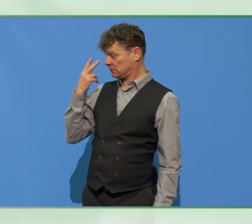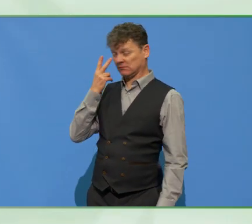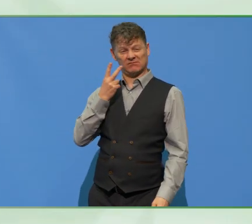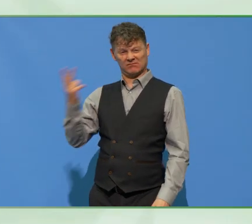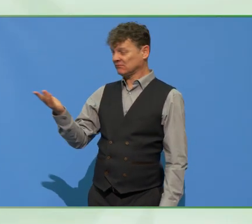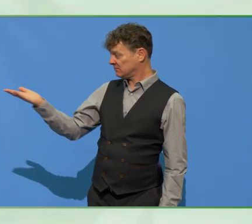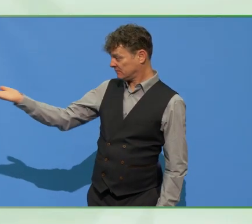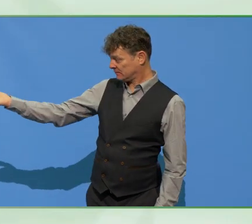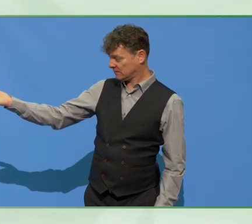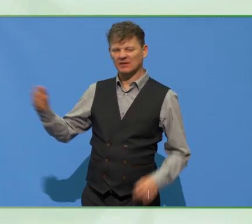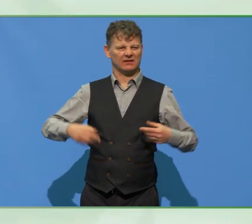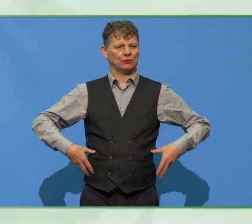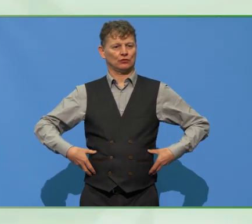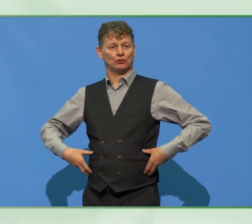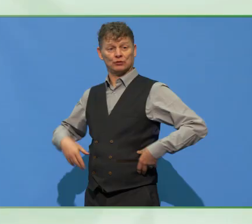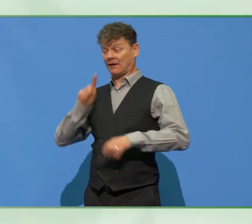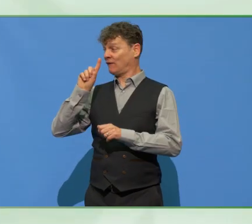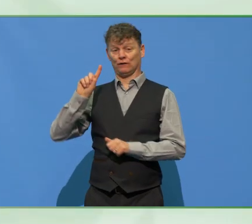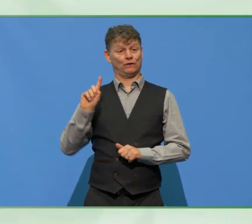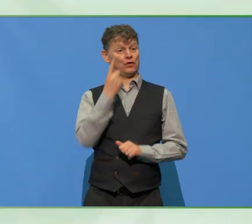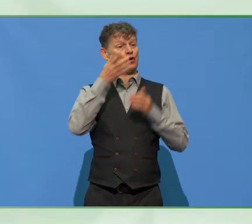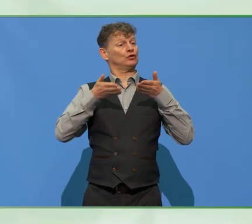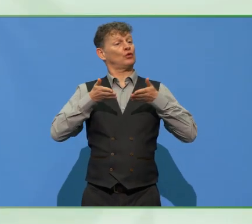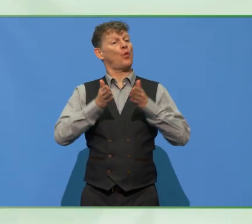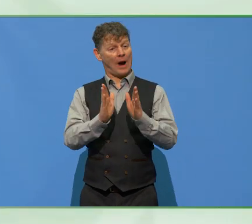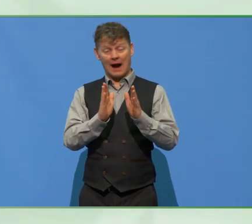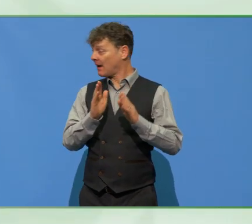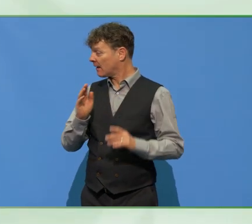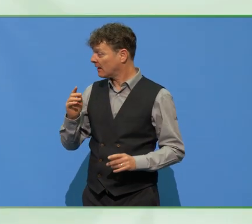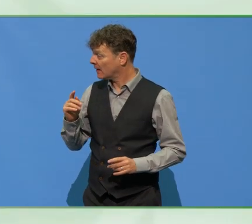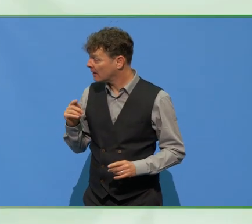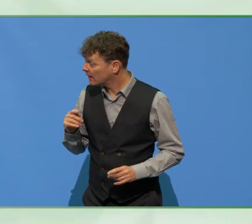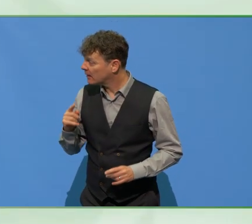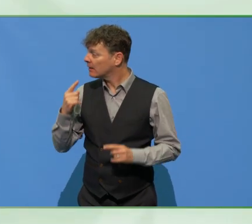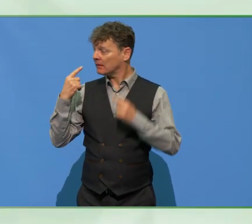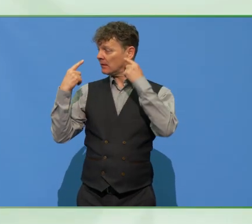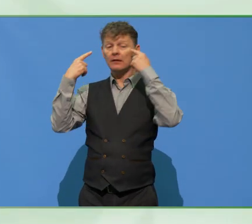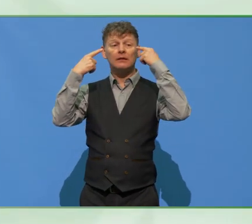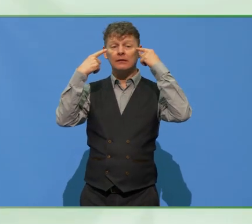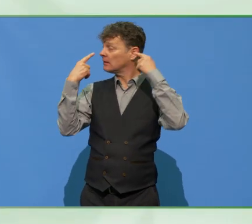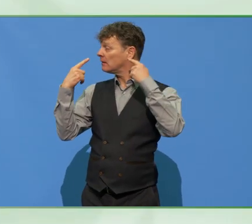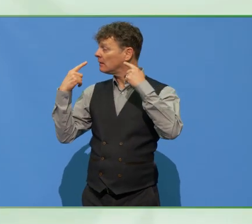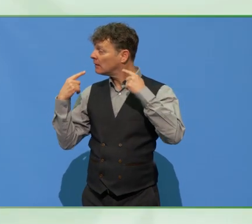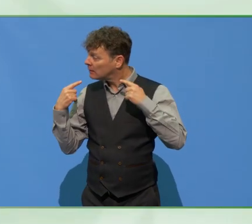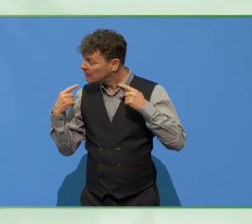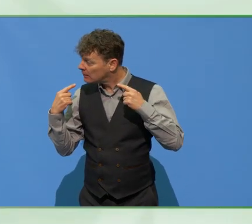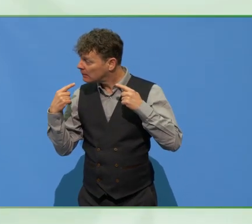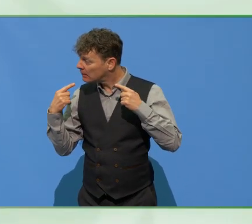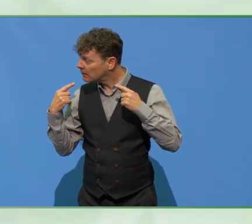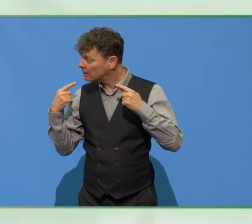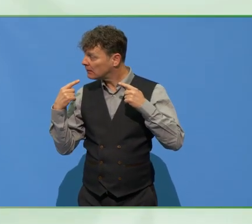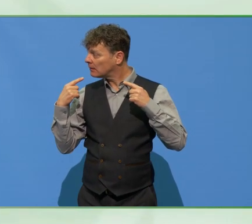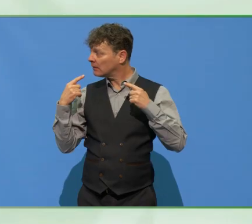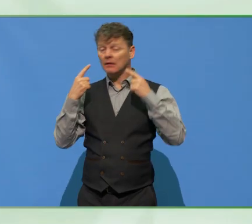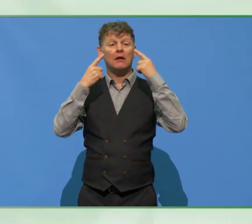side. First version is just simply with the gaze and the chin. So we're just taking either just